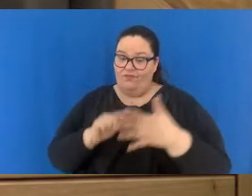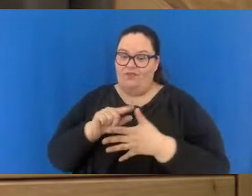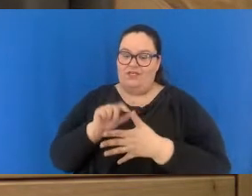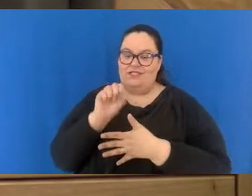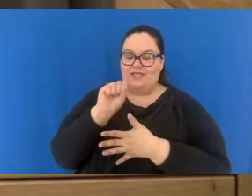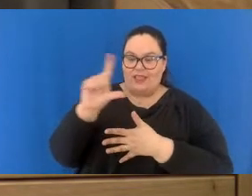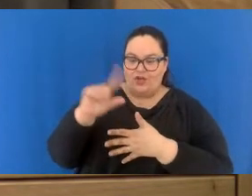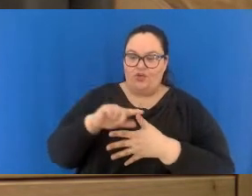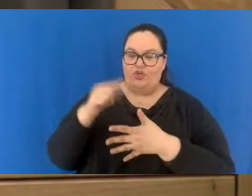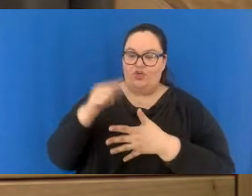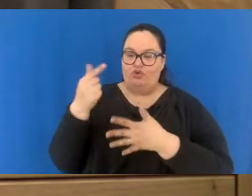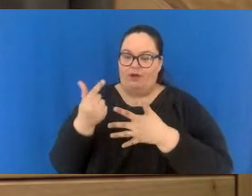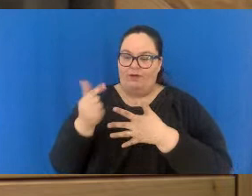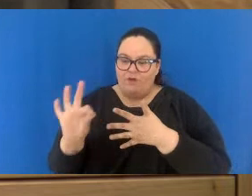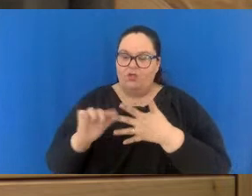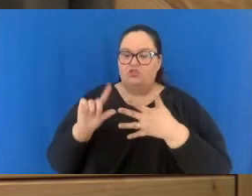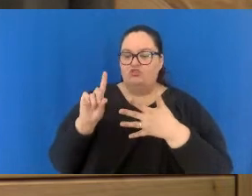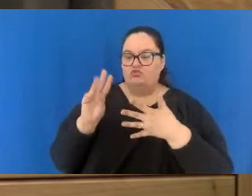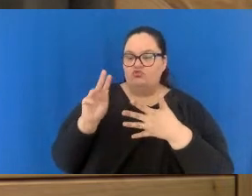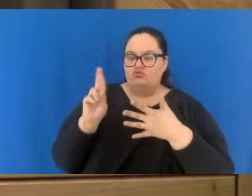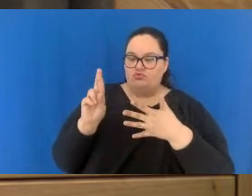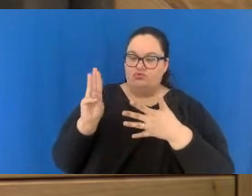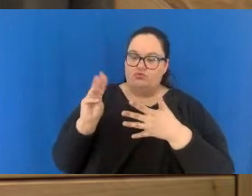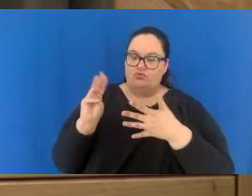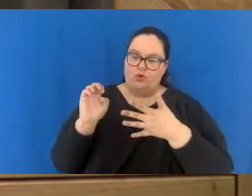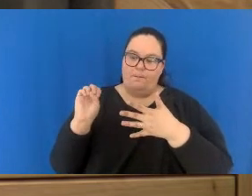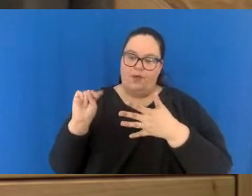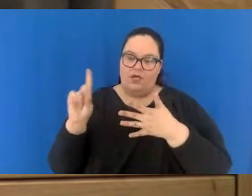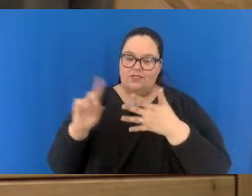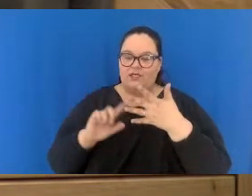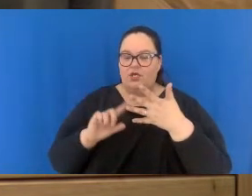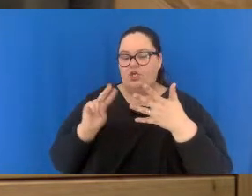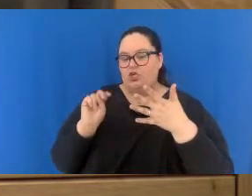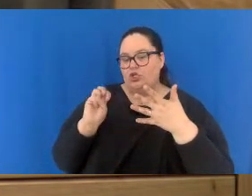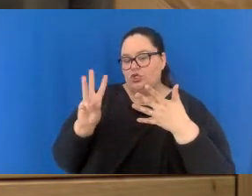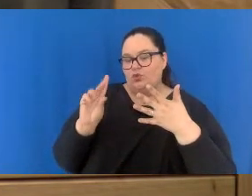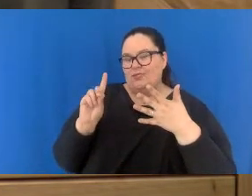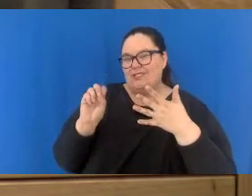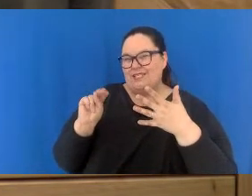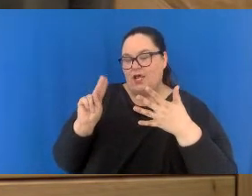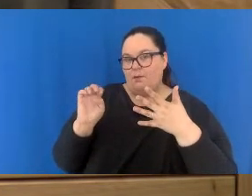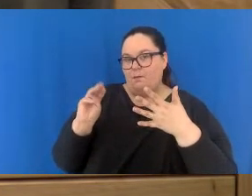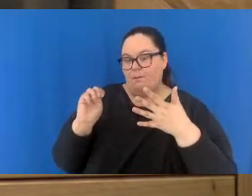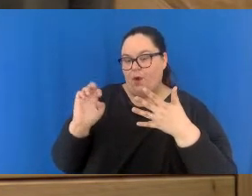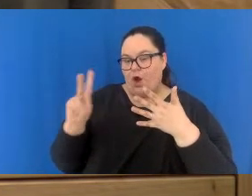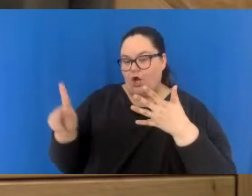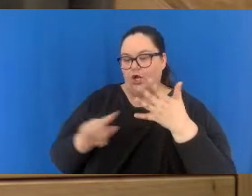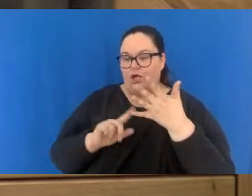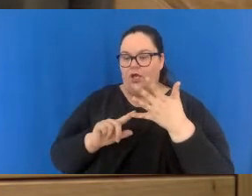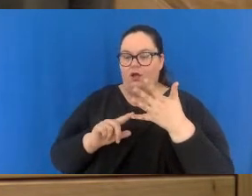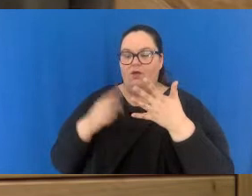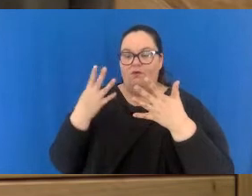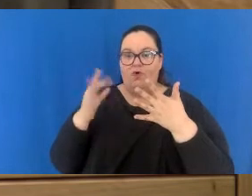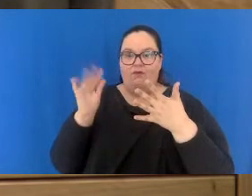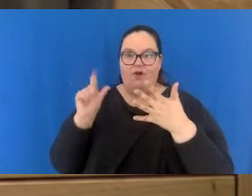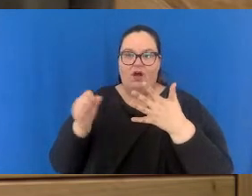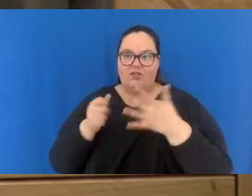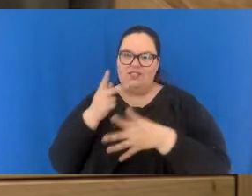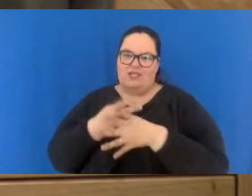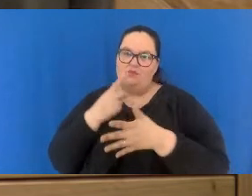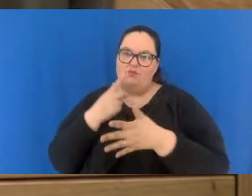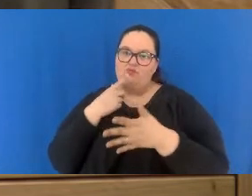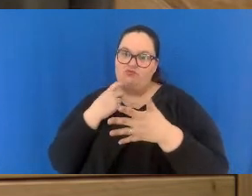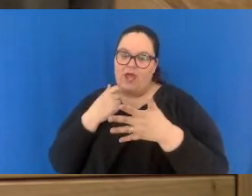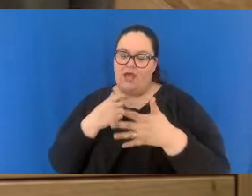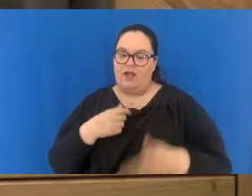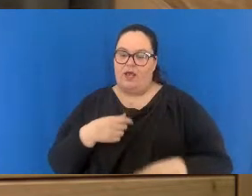remain in the red level, while Saint-Quentin and Keswick will remain in the yellow level. We will continue